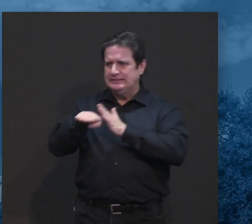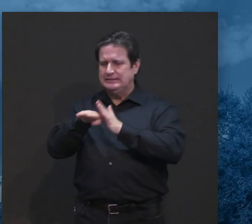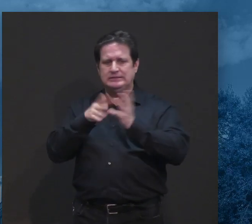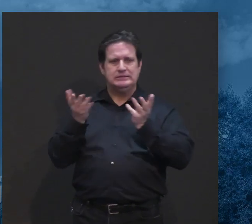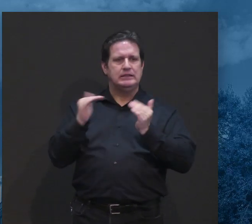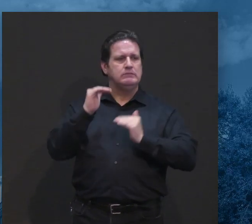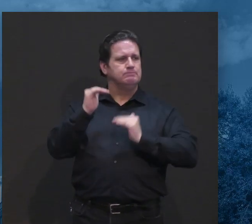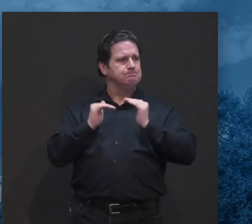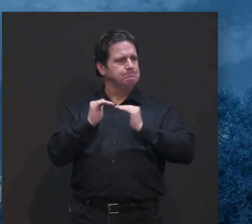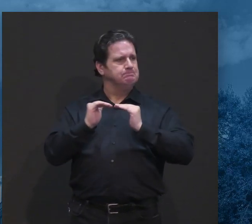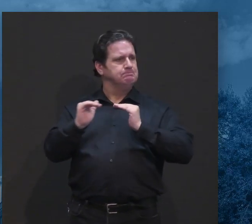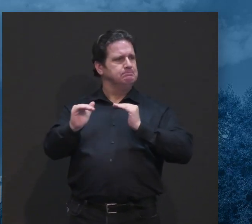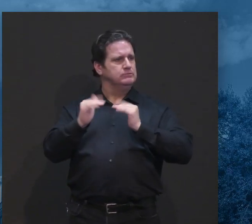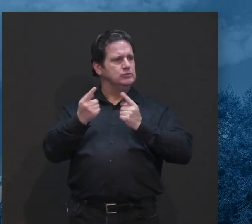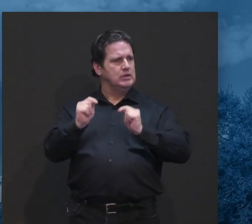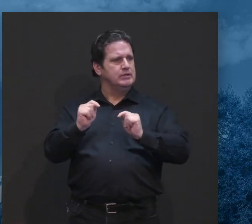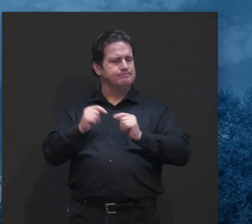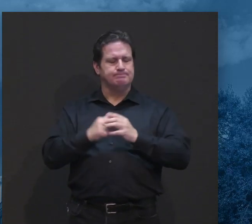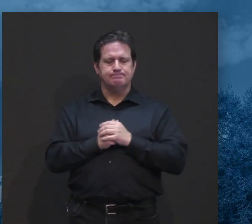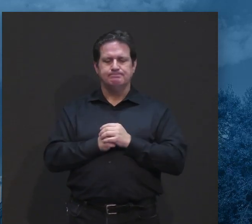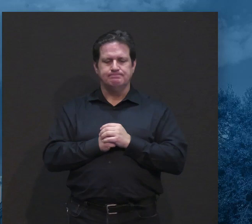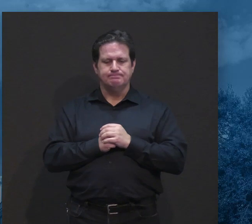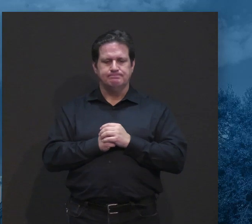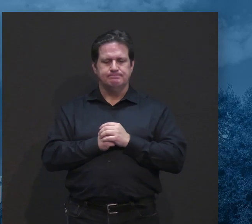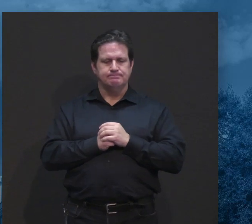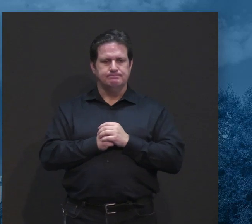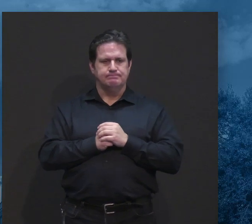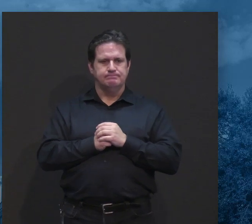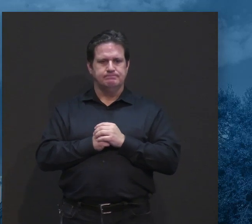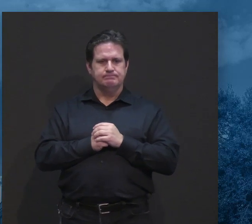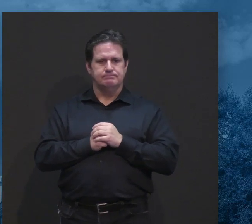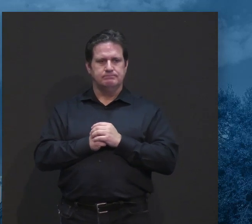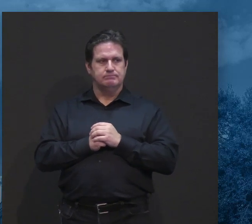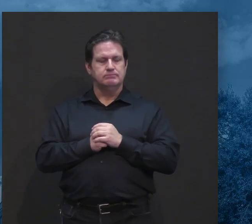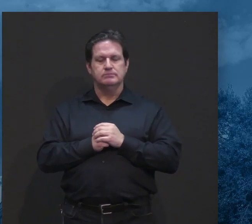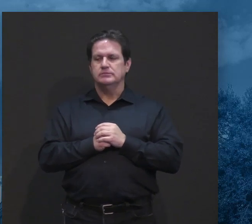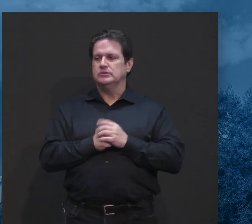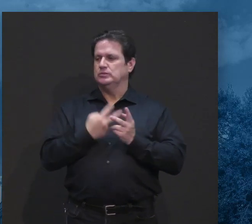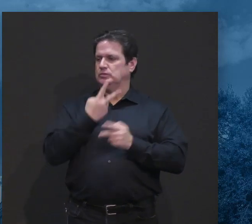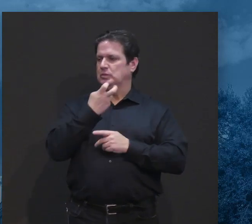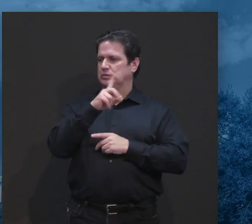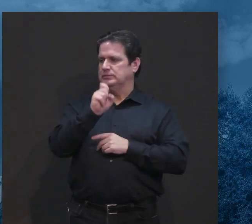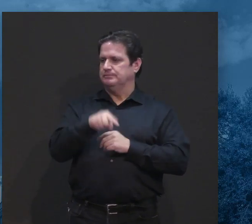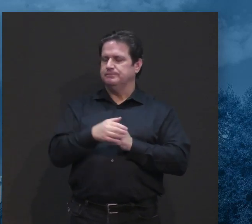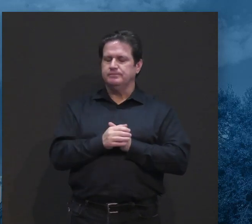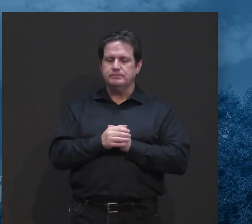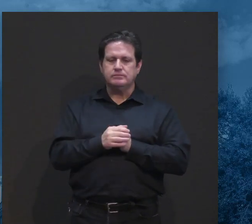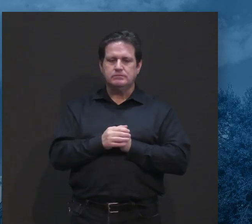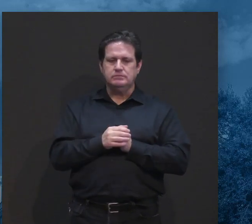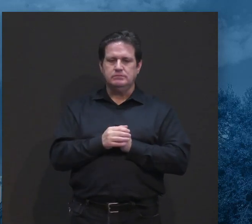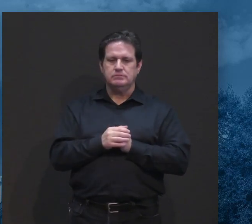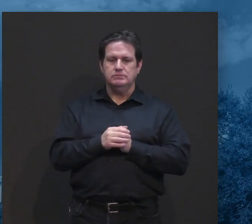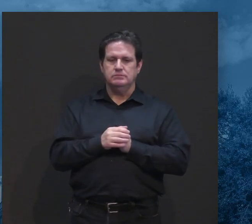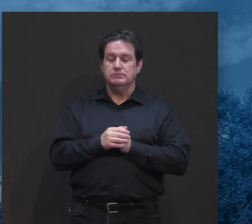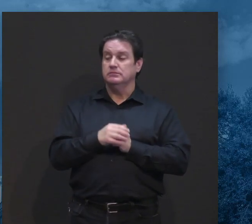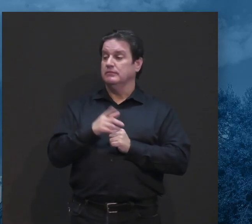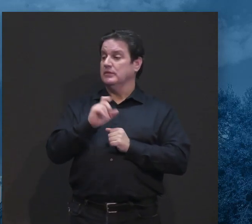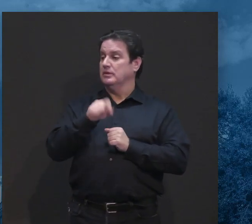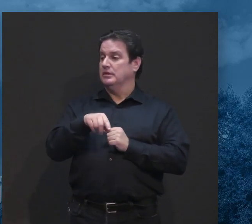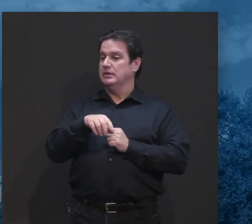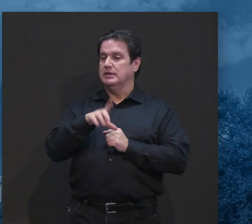you get from the further restrictions. All right, we have time for 2 more questions. The next one's from Amy Cherry